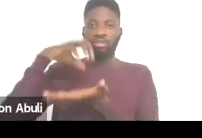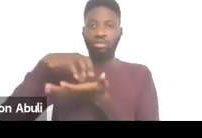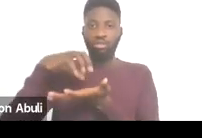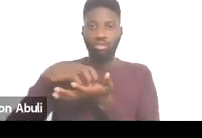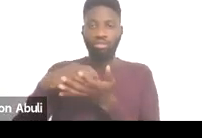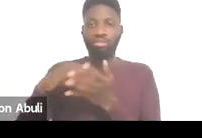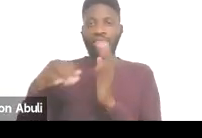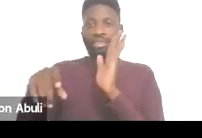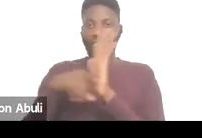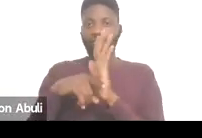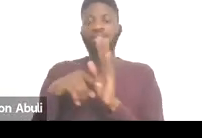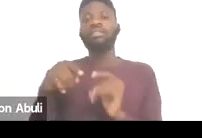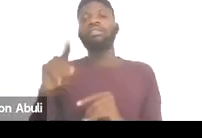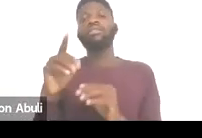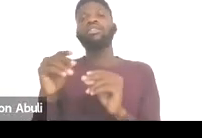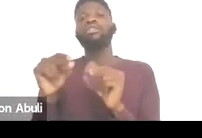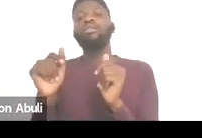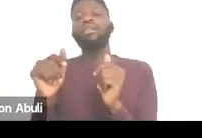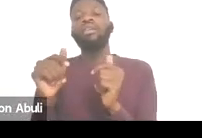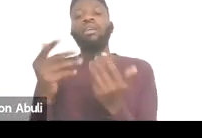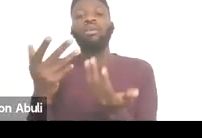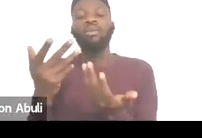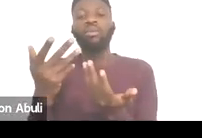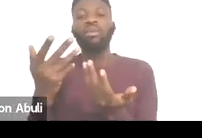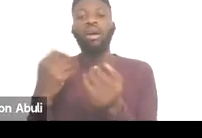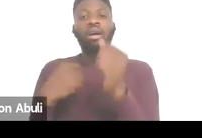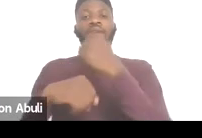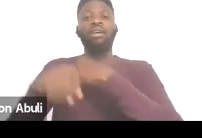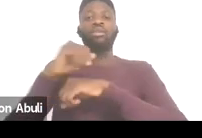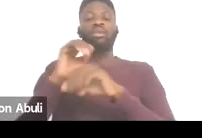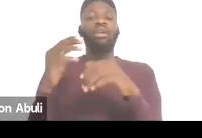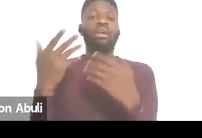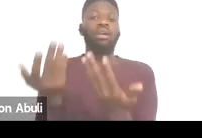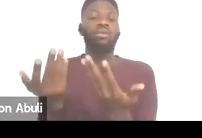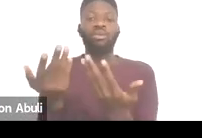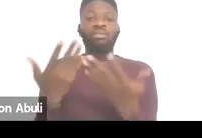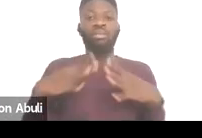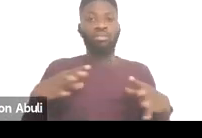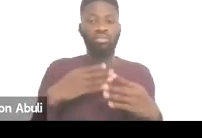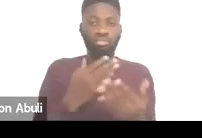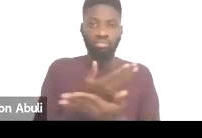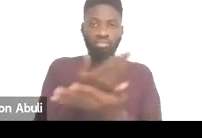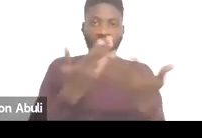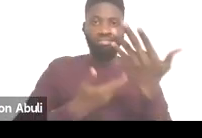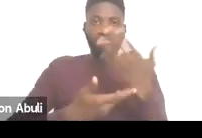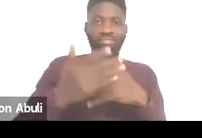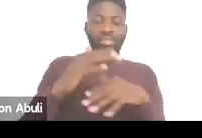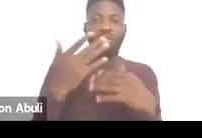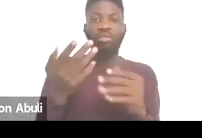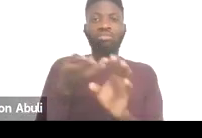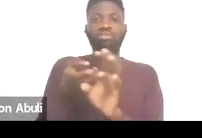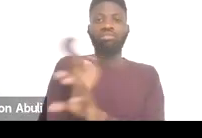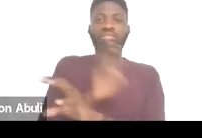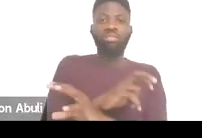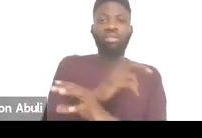your toxic environment? How did you relate with the rest of the people, or how was your exit looking like?